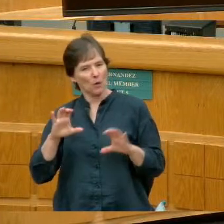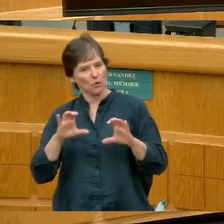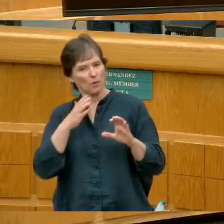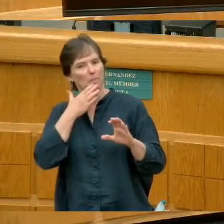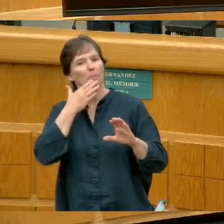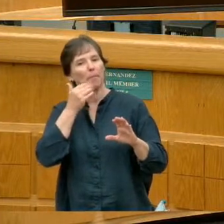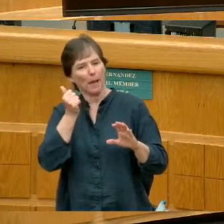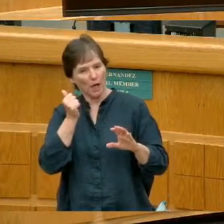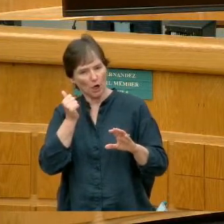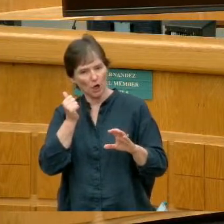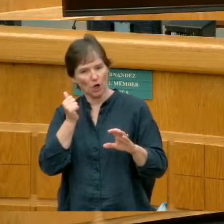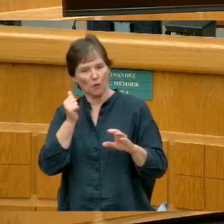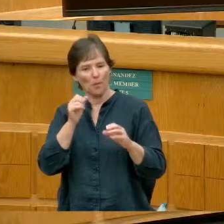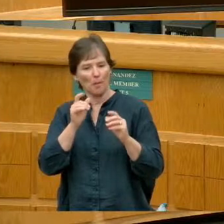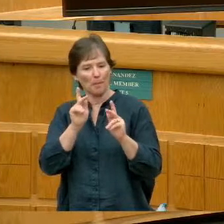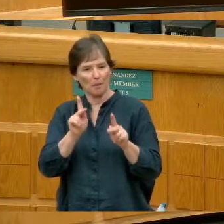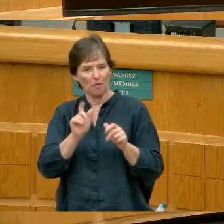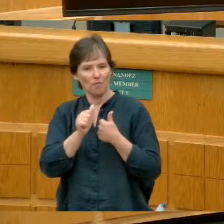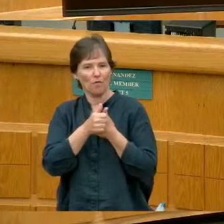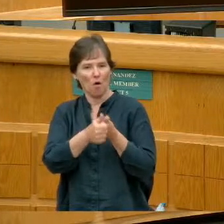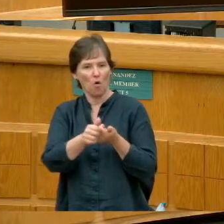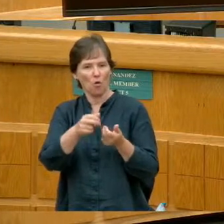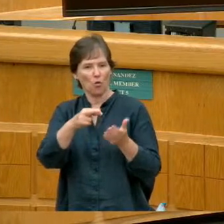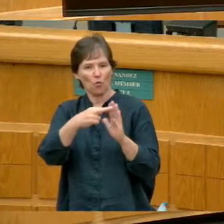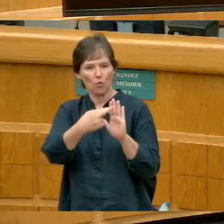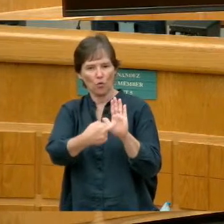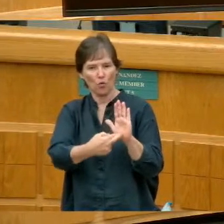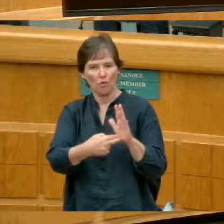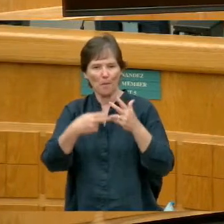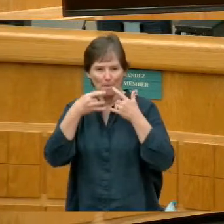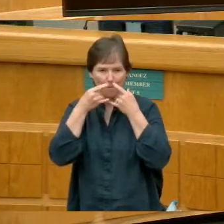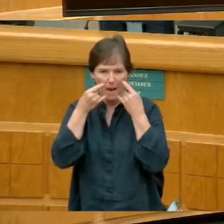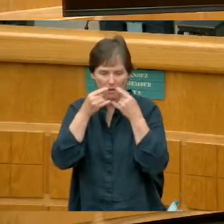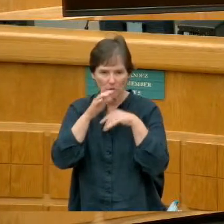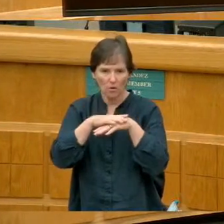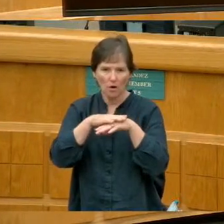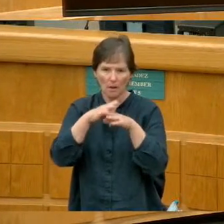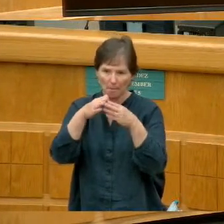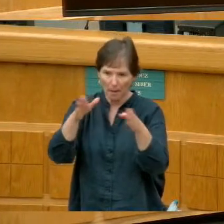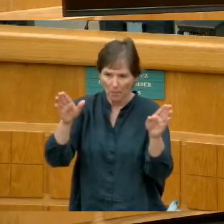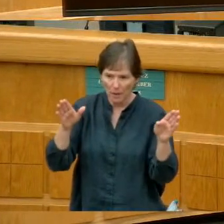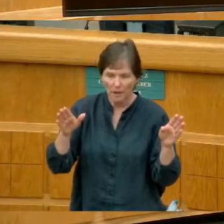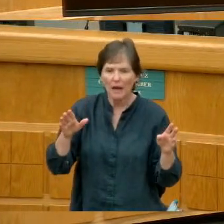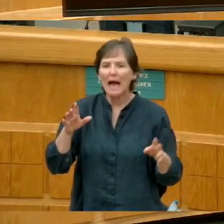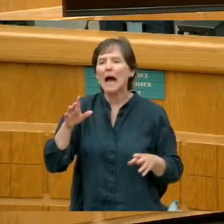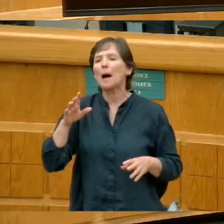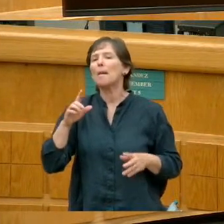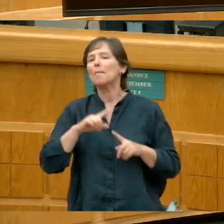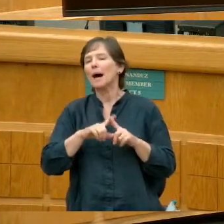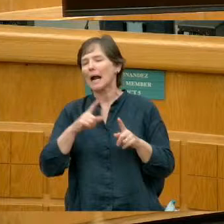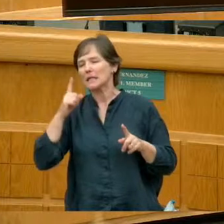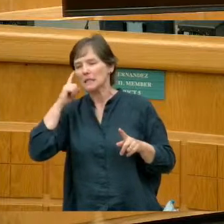of groups that need reinforcement, is how I'm going to say it. They need reinforcement.